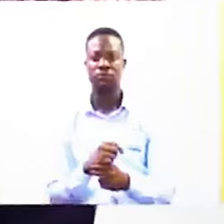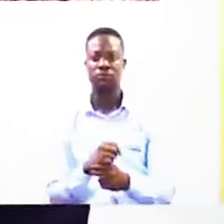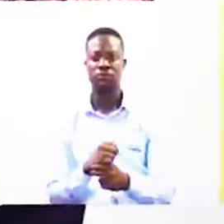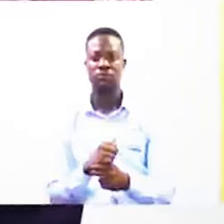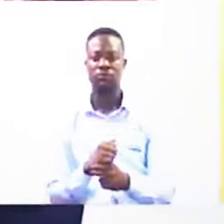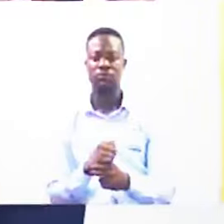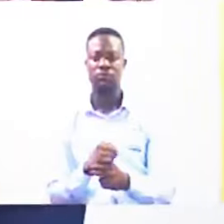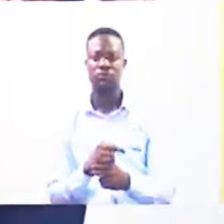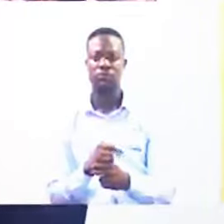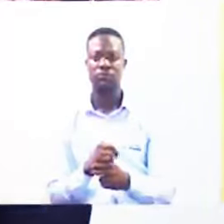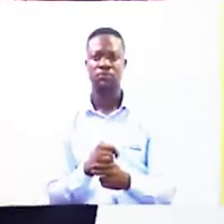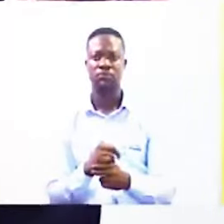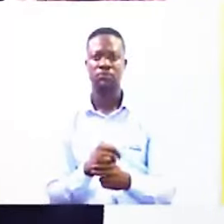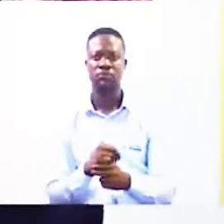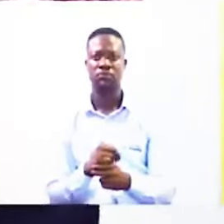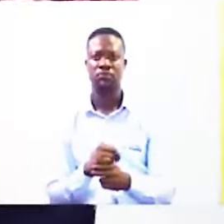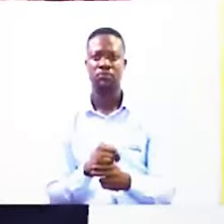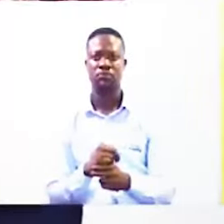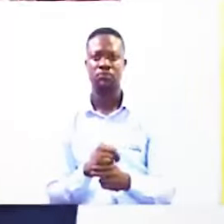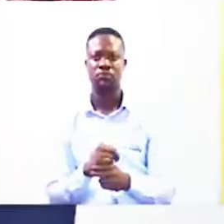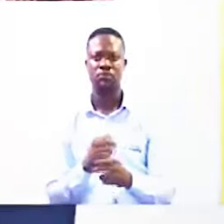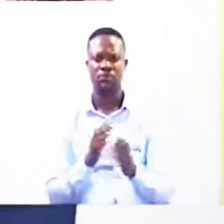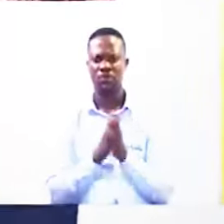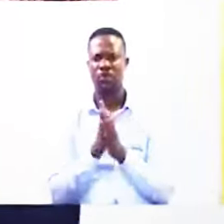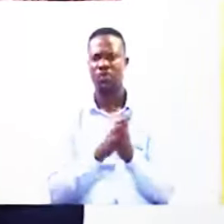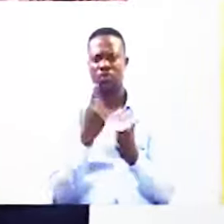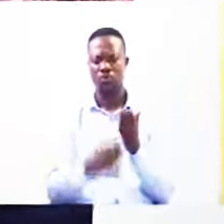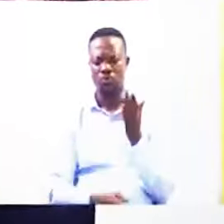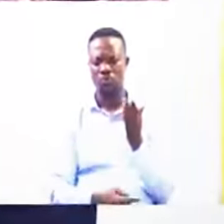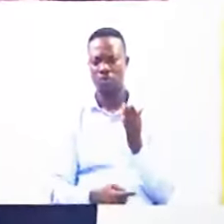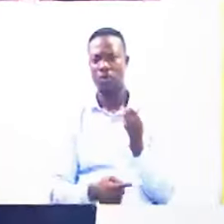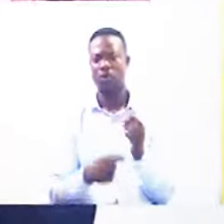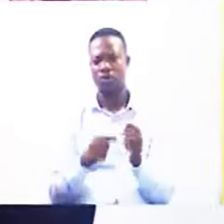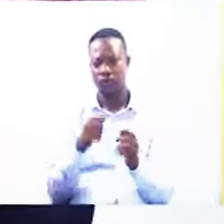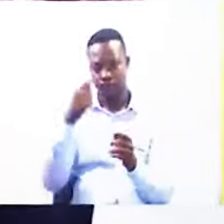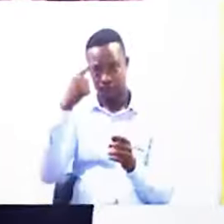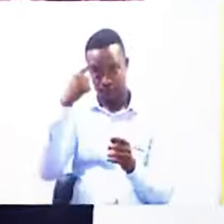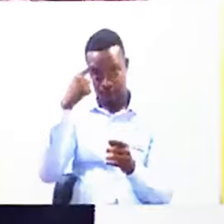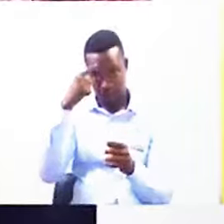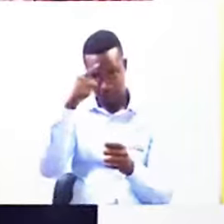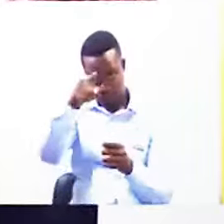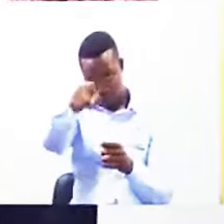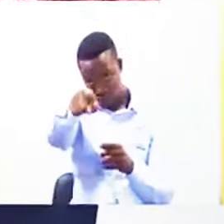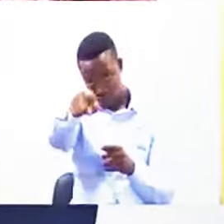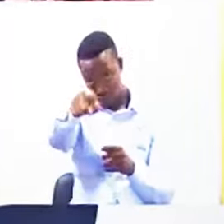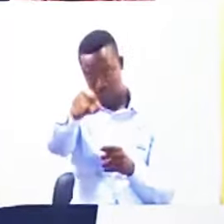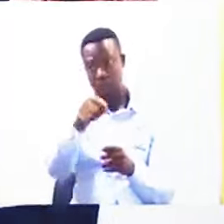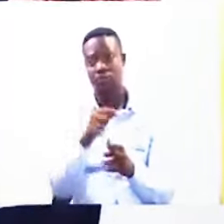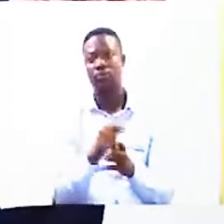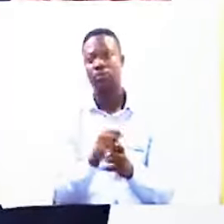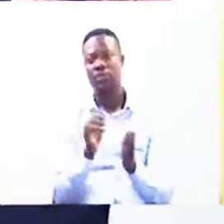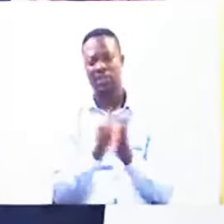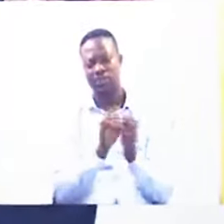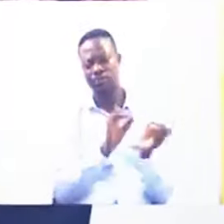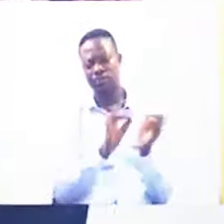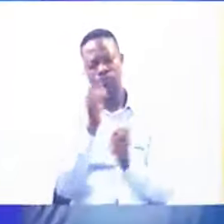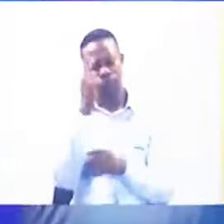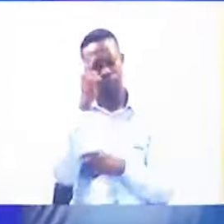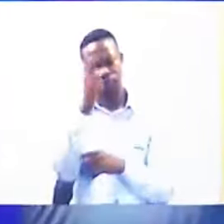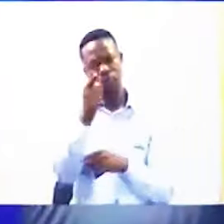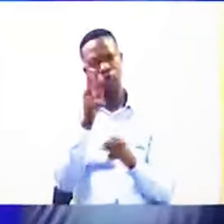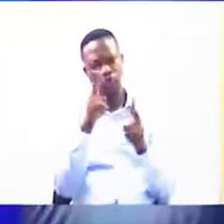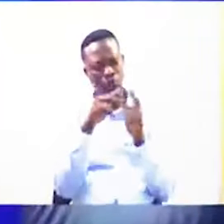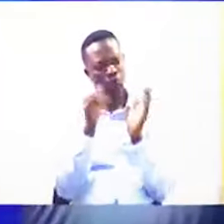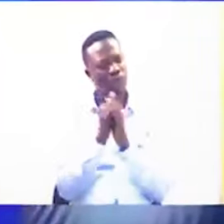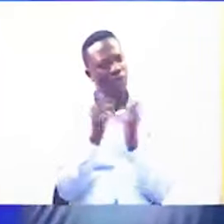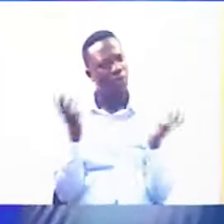no akoso atena mum. My interest here is for you. Here nyameni chaso wa no eye se wo ye dia mam. So that the truth